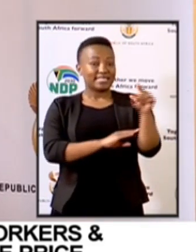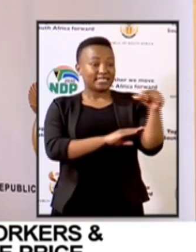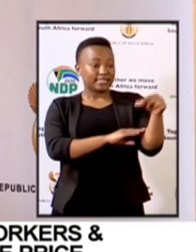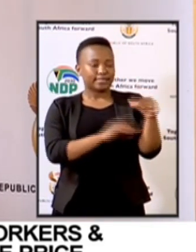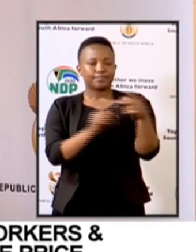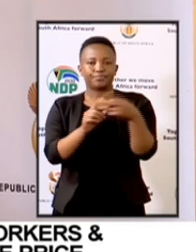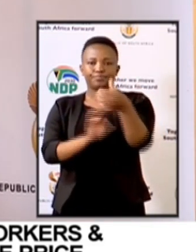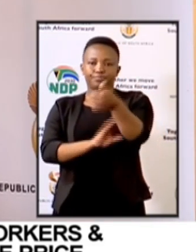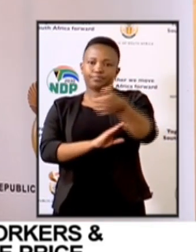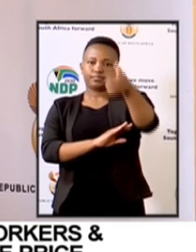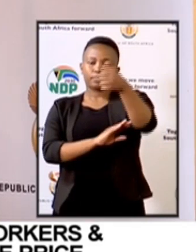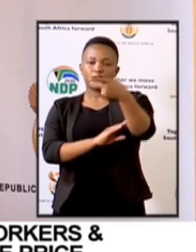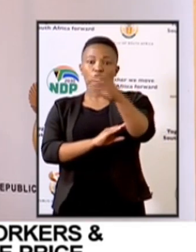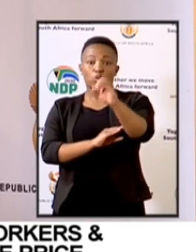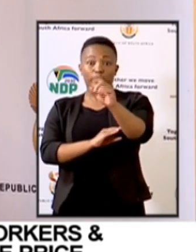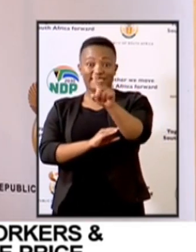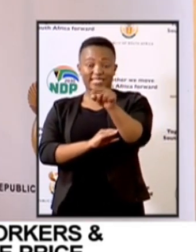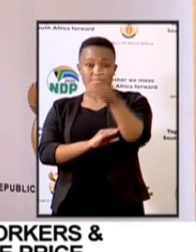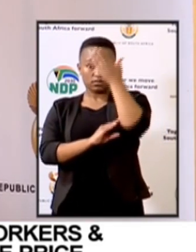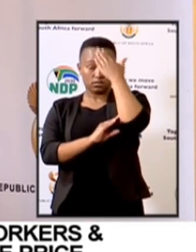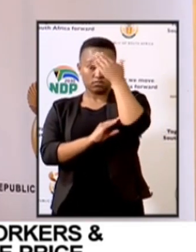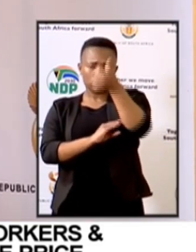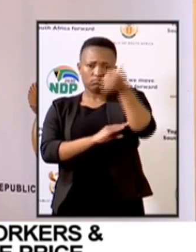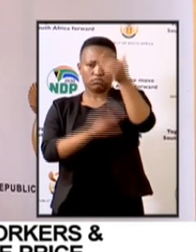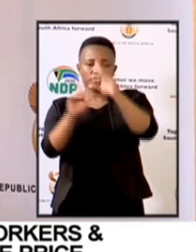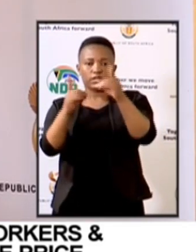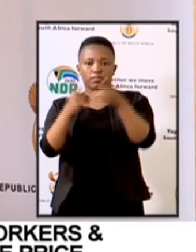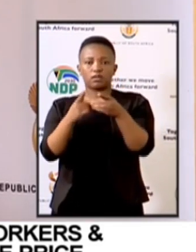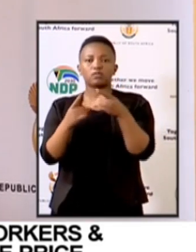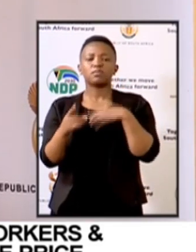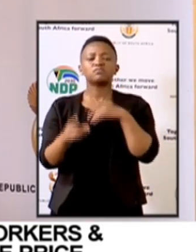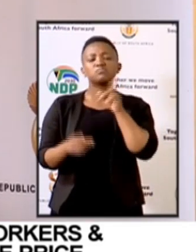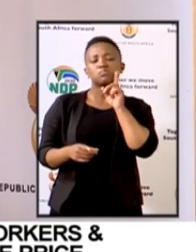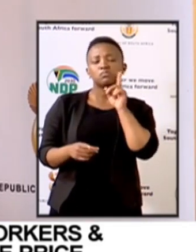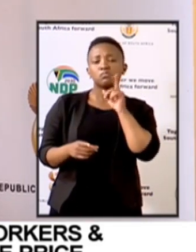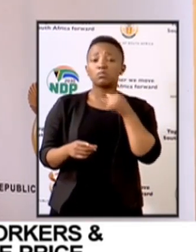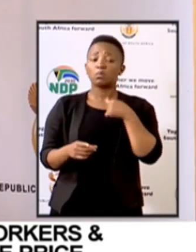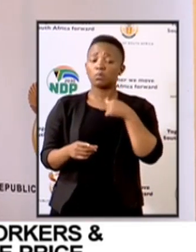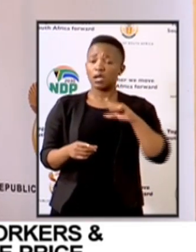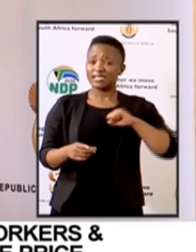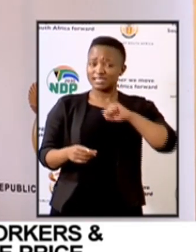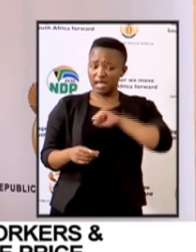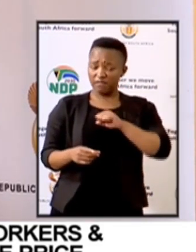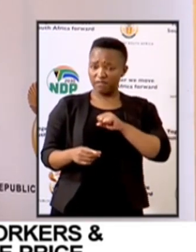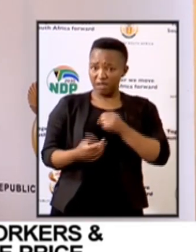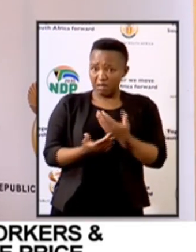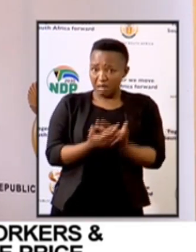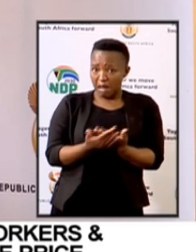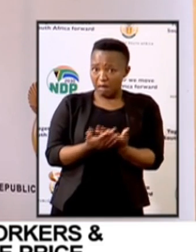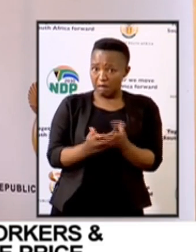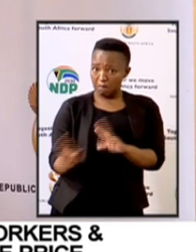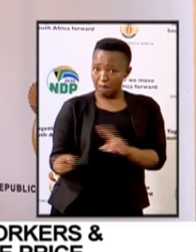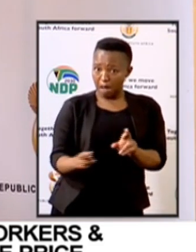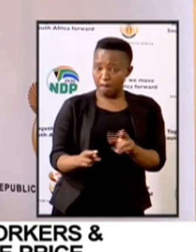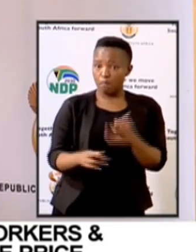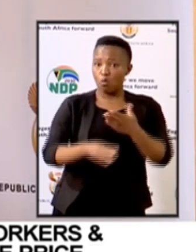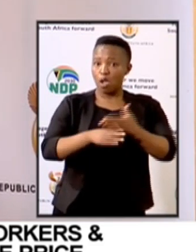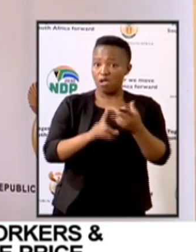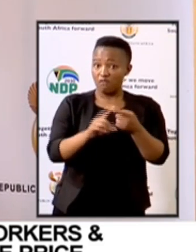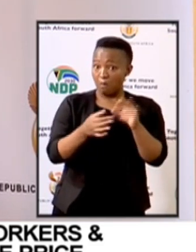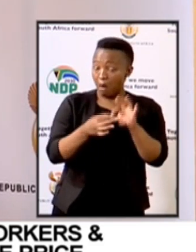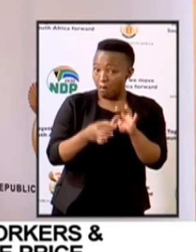make a determination on employees' readiness to work remotely, of course bearing in mind the higher